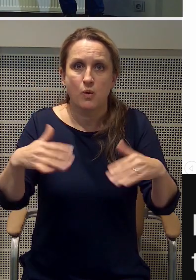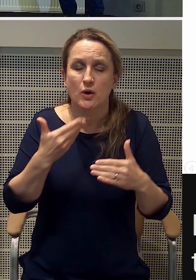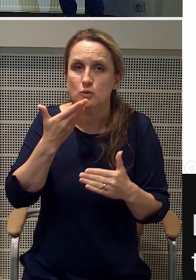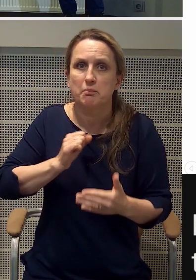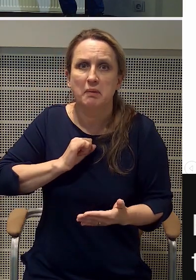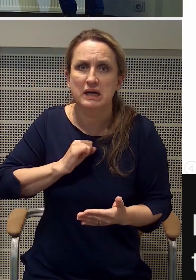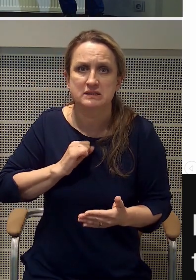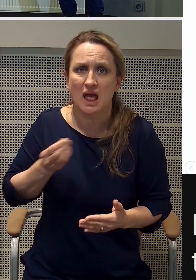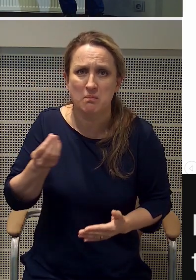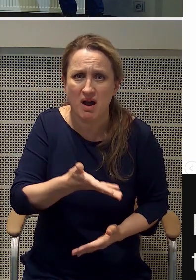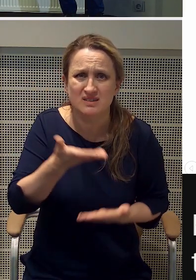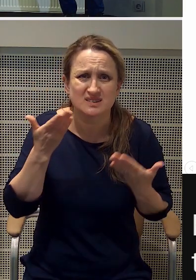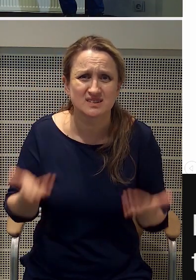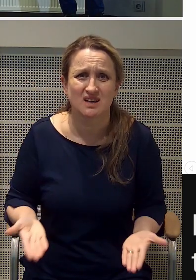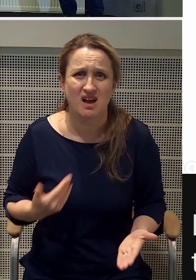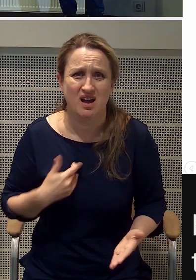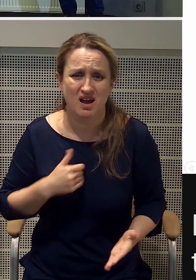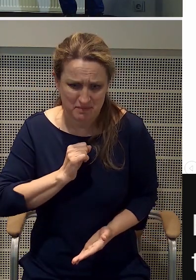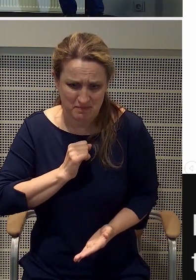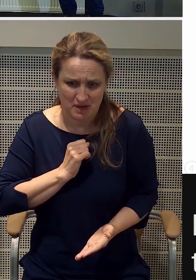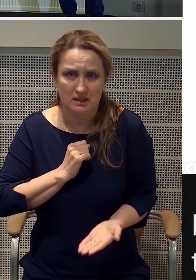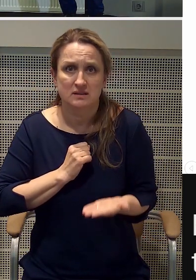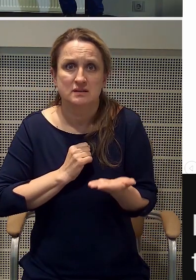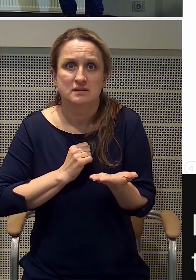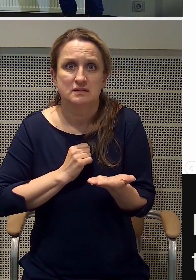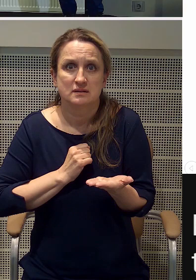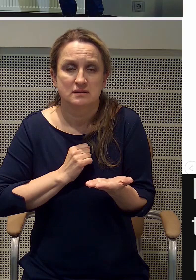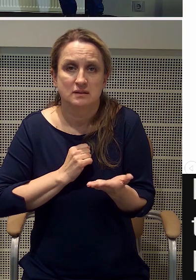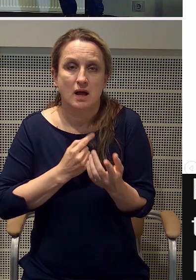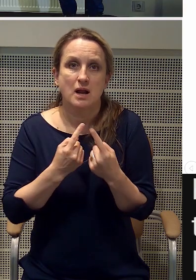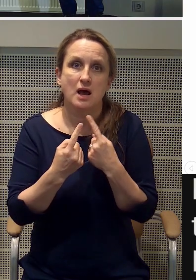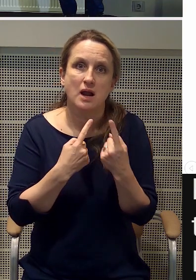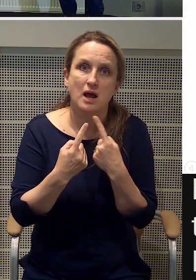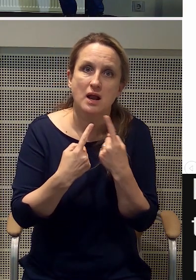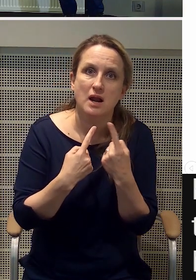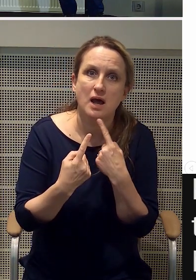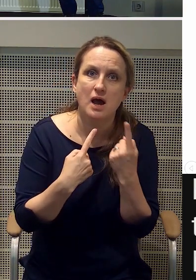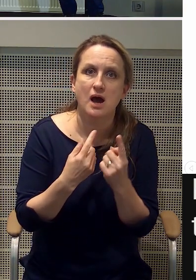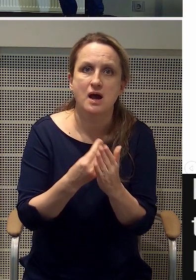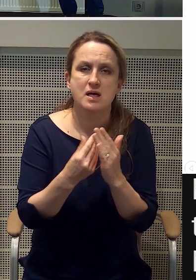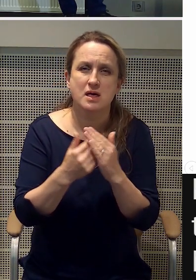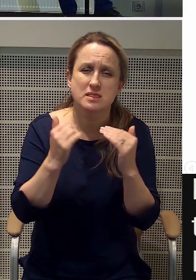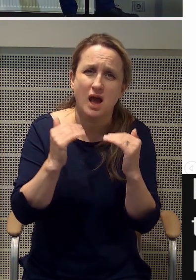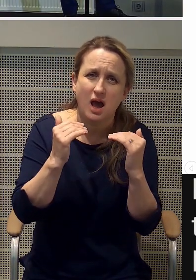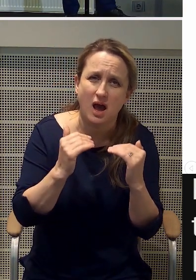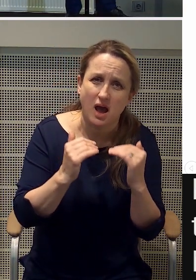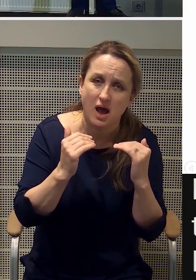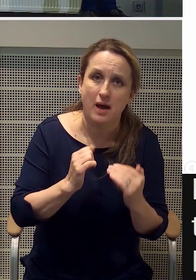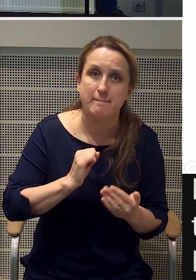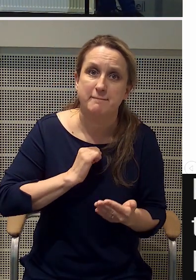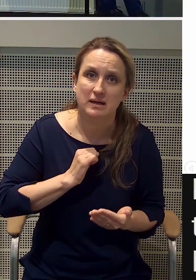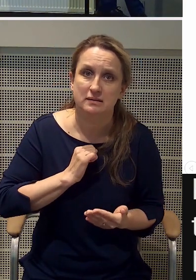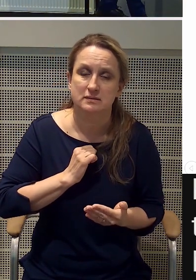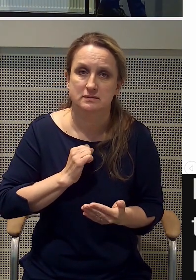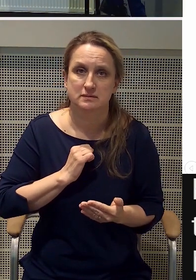quality of life is undeniable. And then we ask, why can't we finance it? Why are we negotiating? Why do we